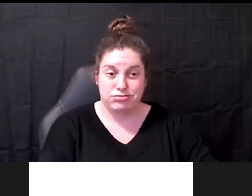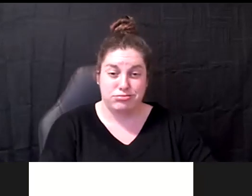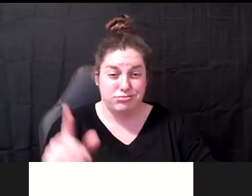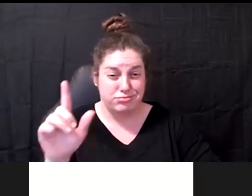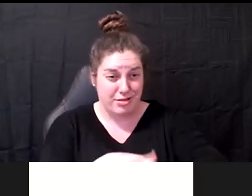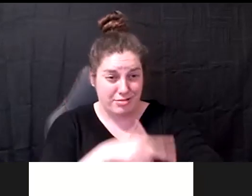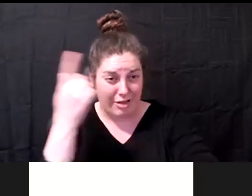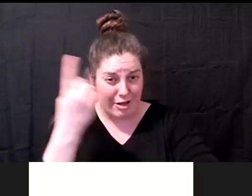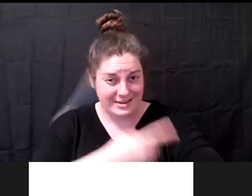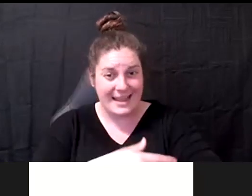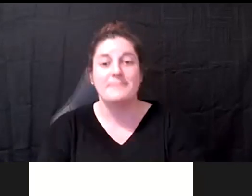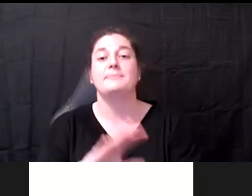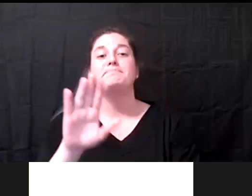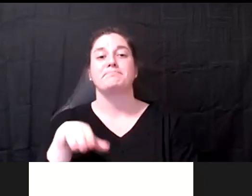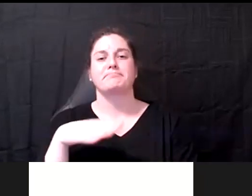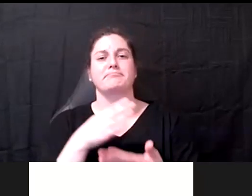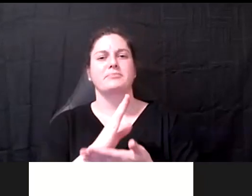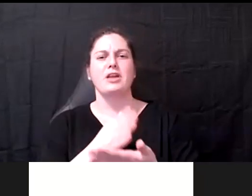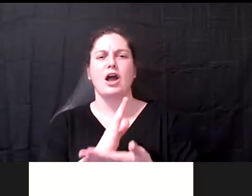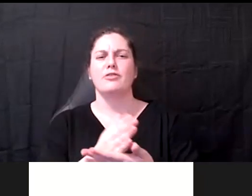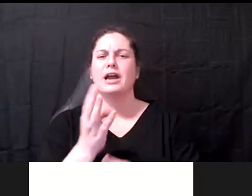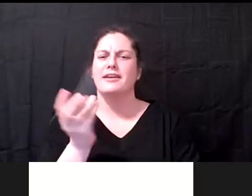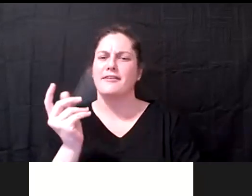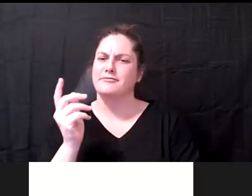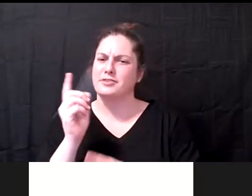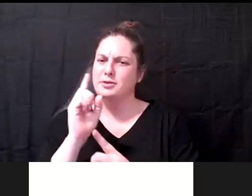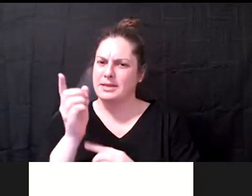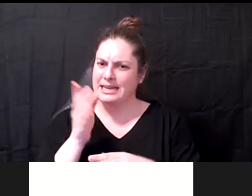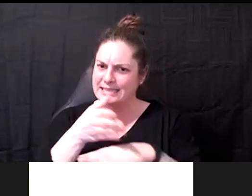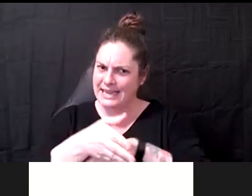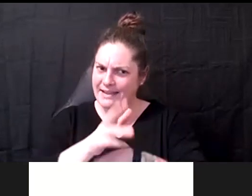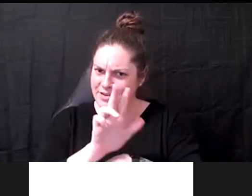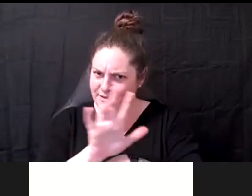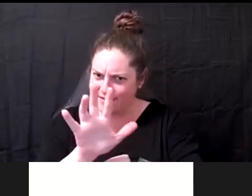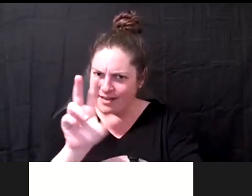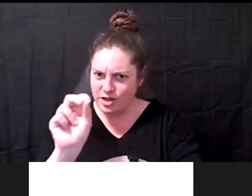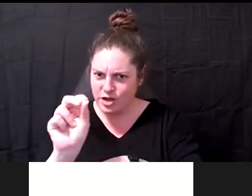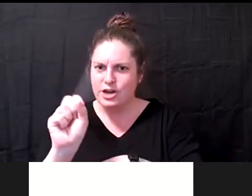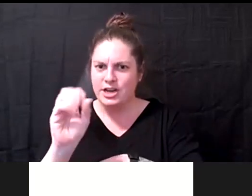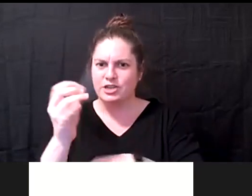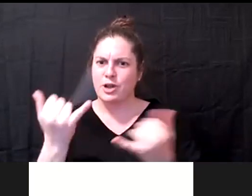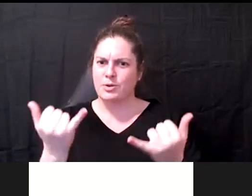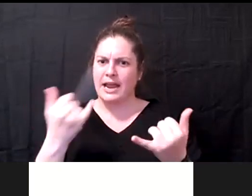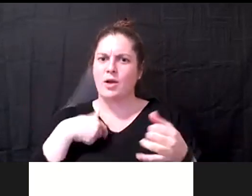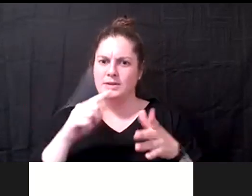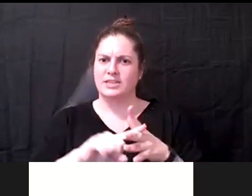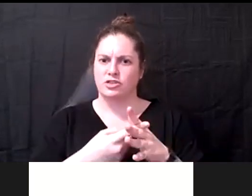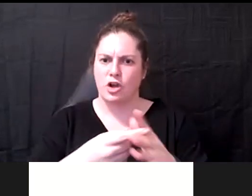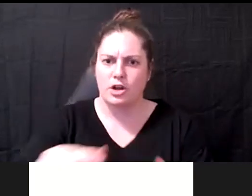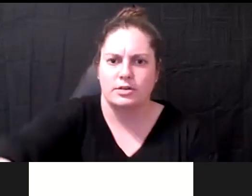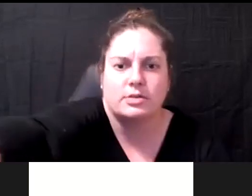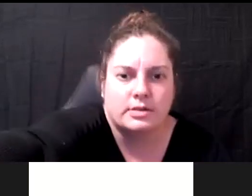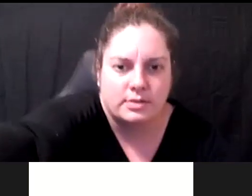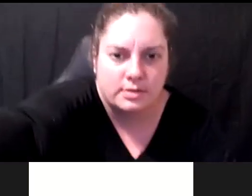All right, it's a few minutes after 5:30, so I'm going to go ahead and get started.